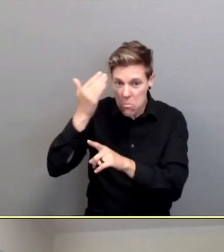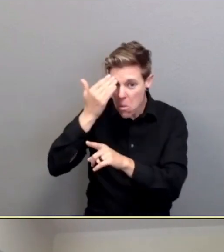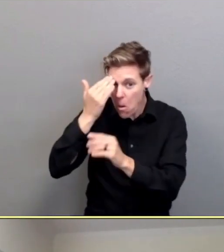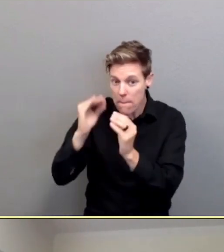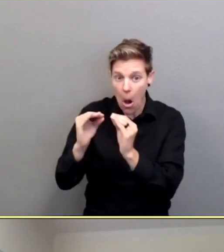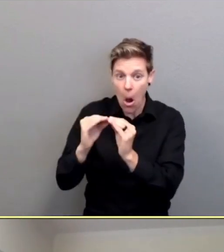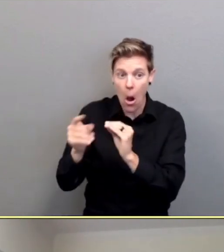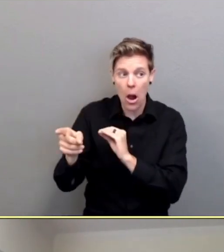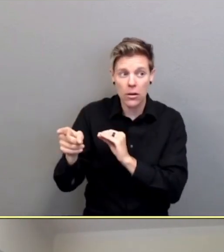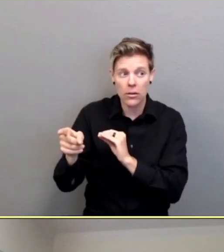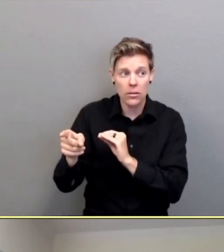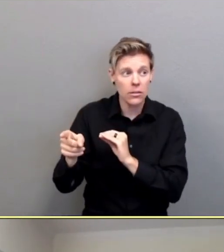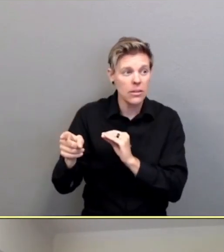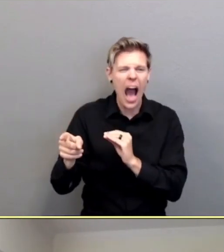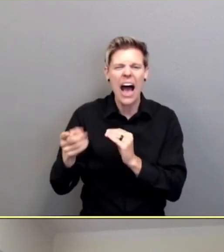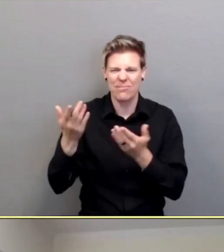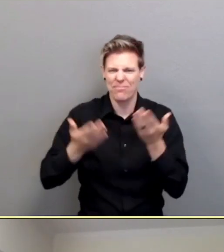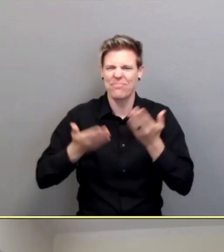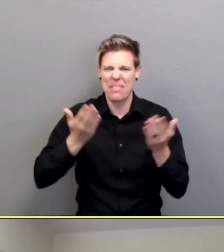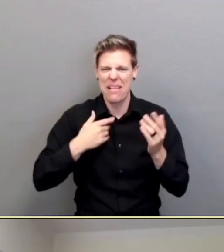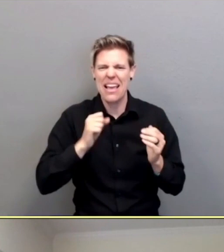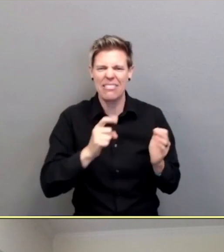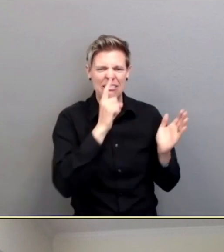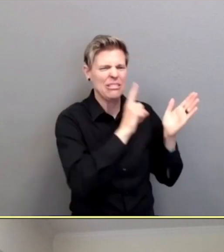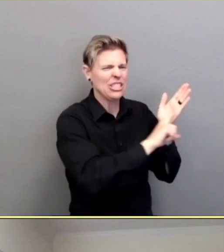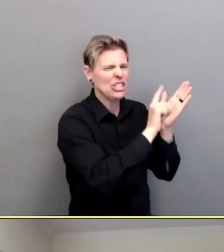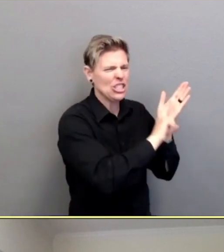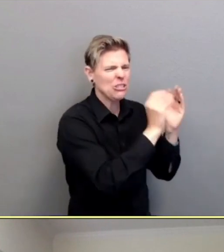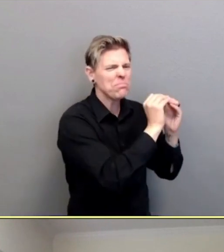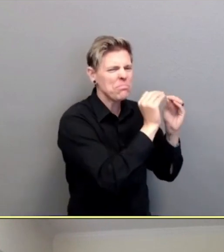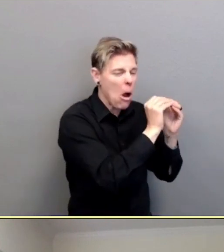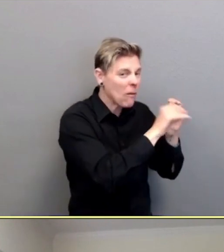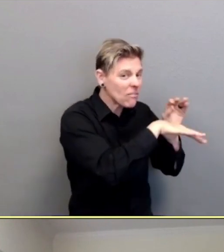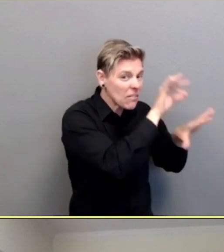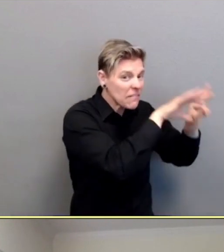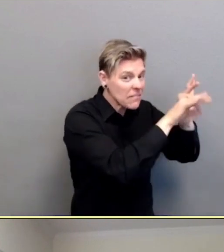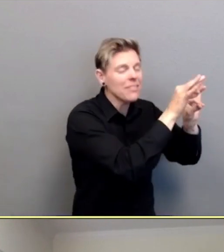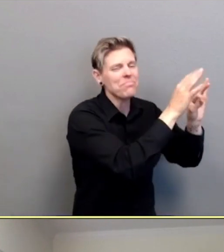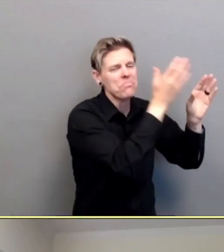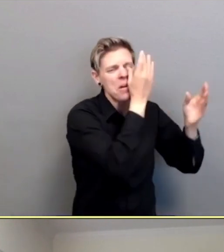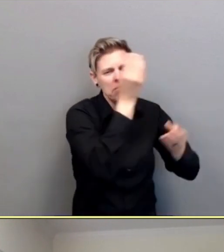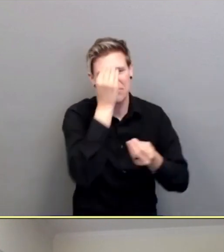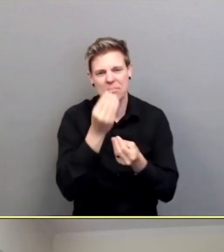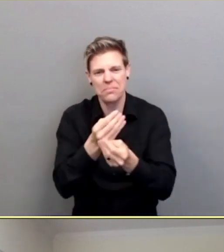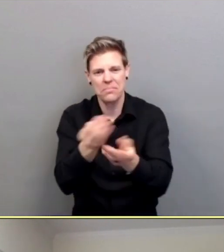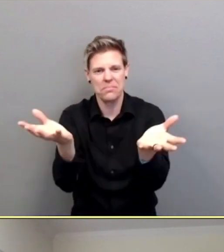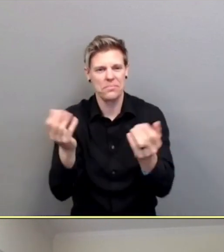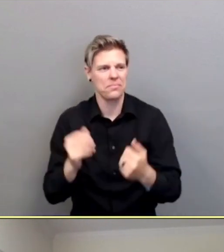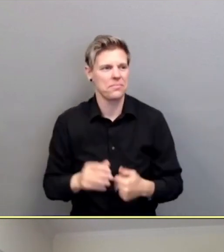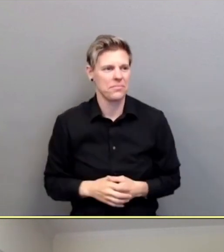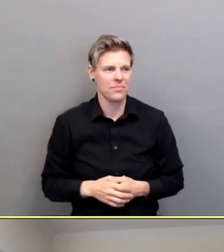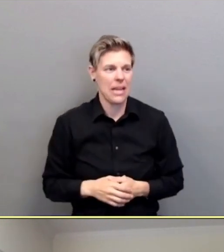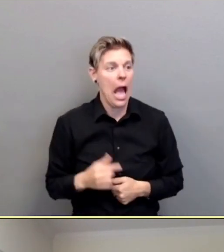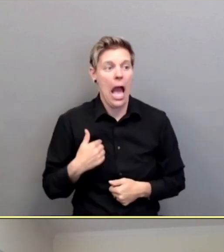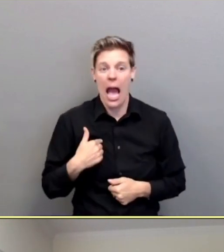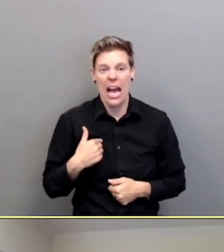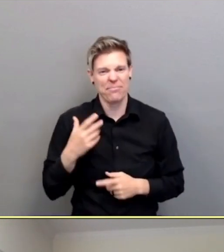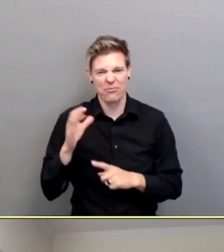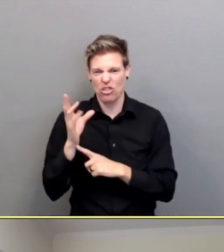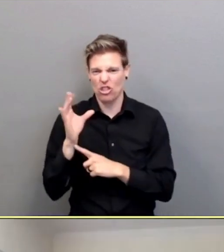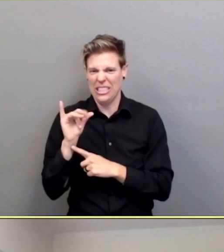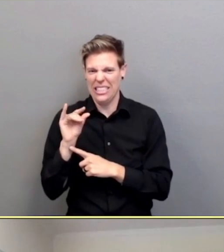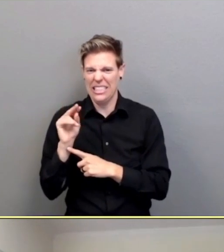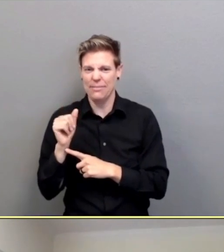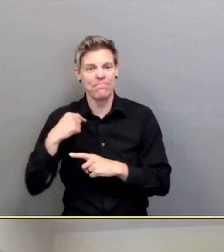if Christine is not aware of current data on student testing. I don't have numbers on the